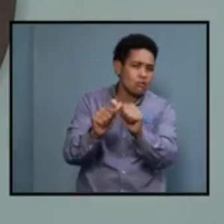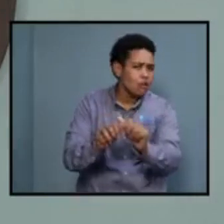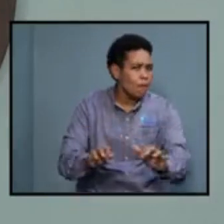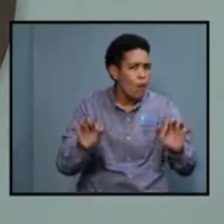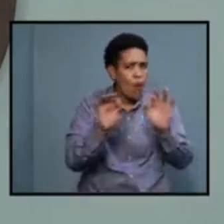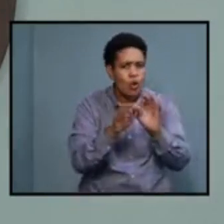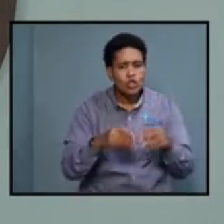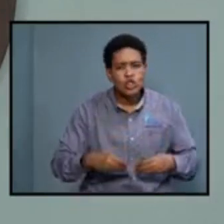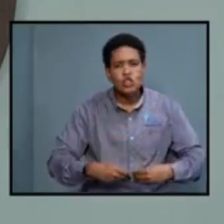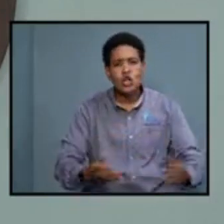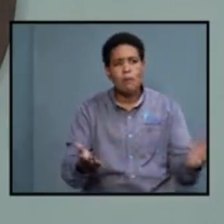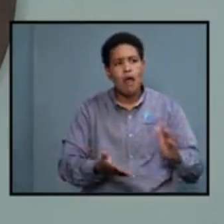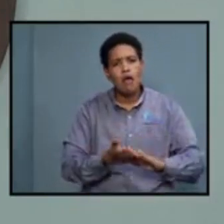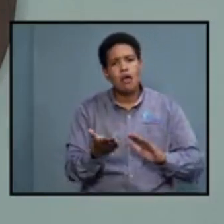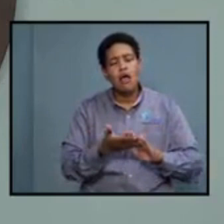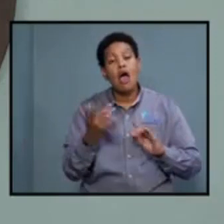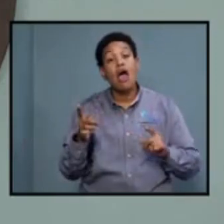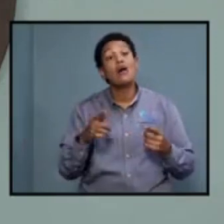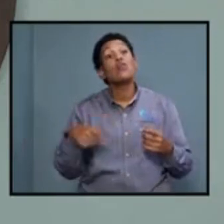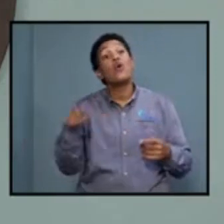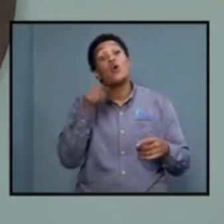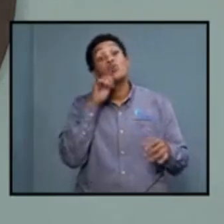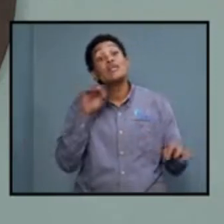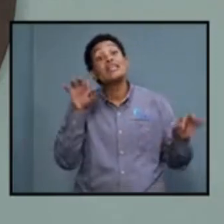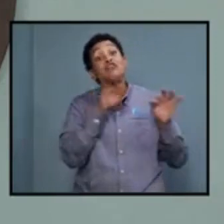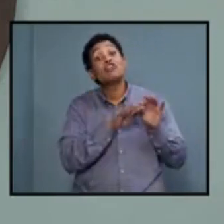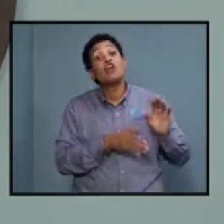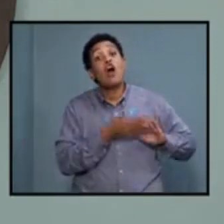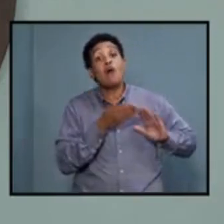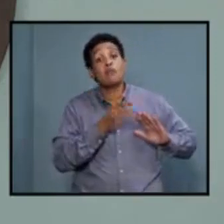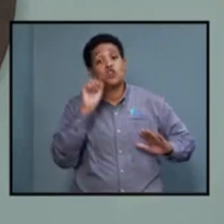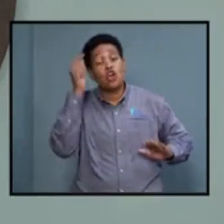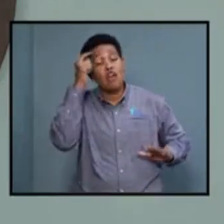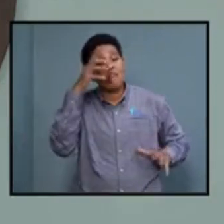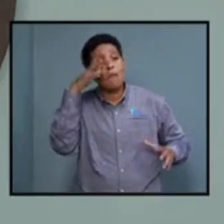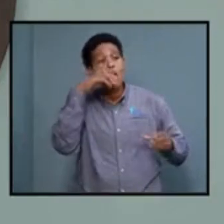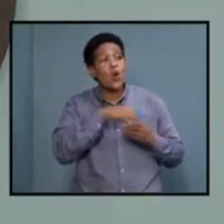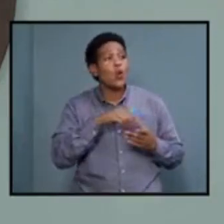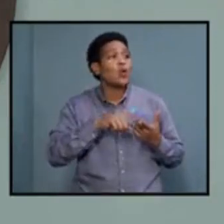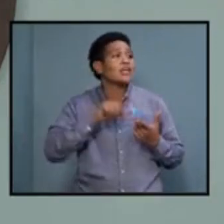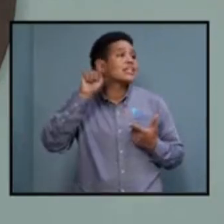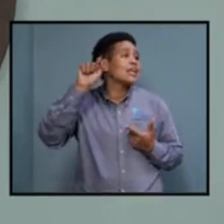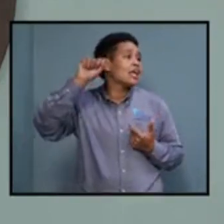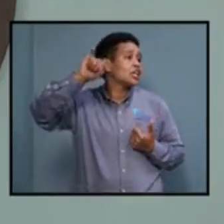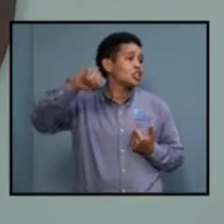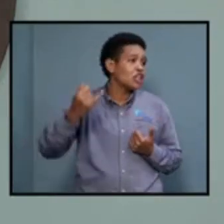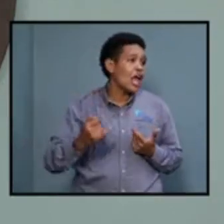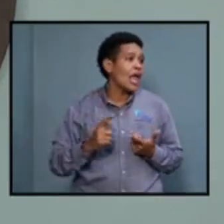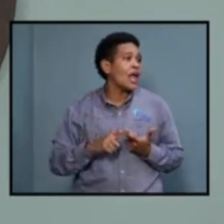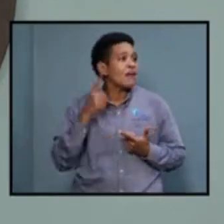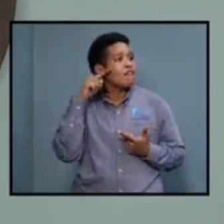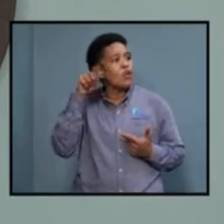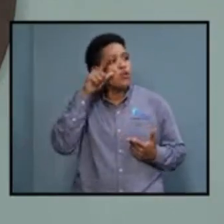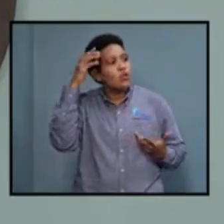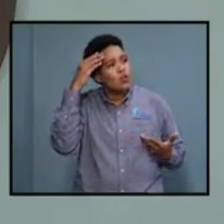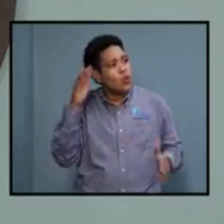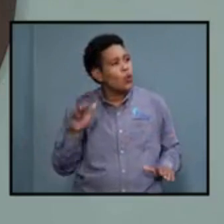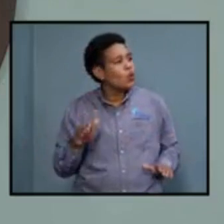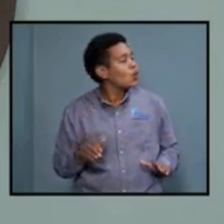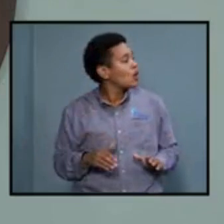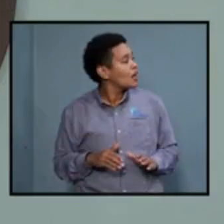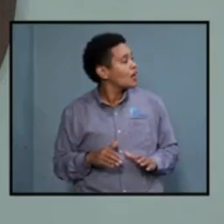and those critical to the operations of the government including the taj for those who don't know the